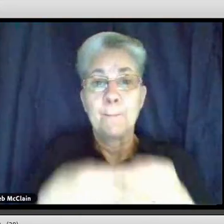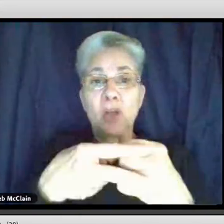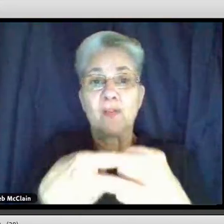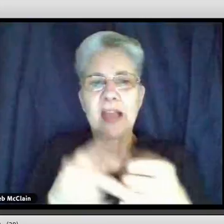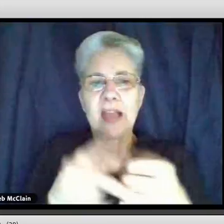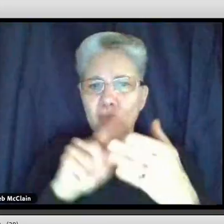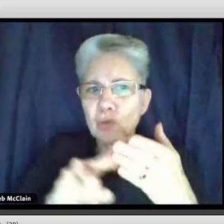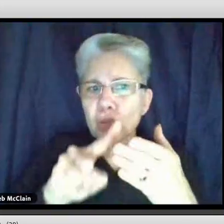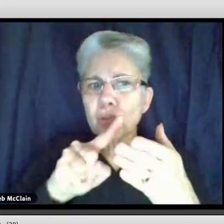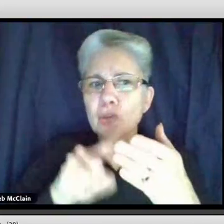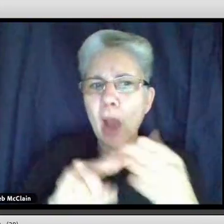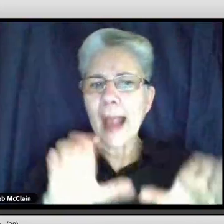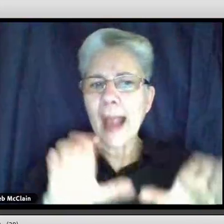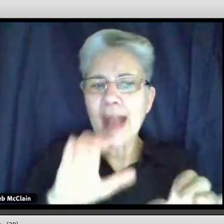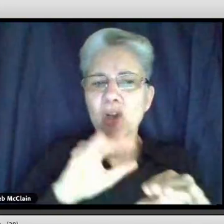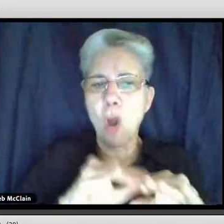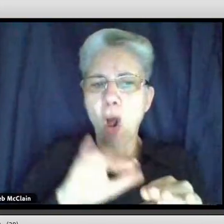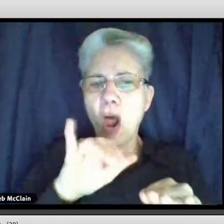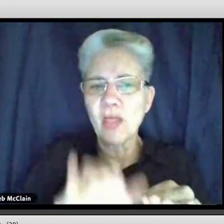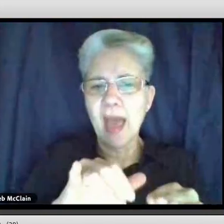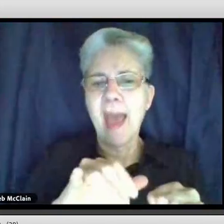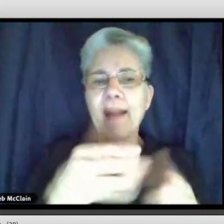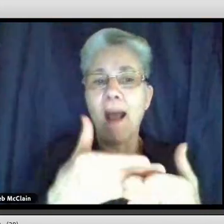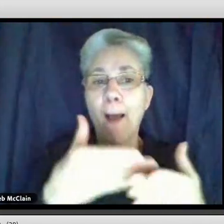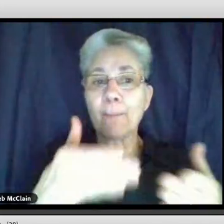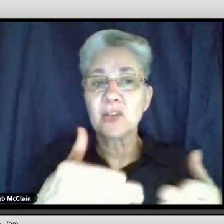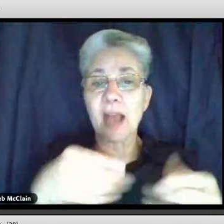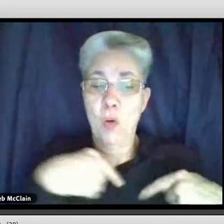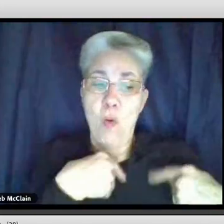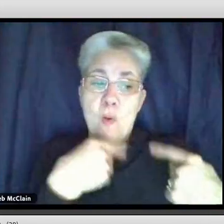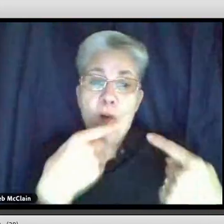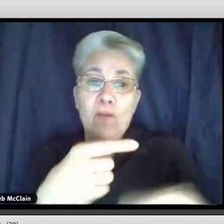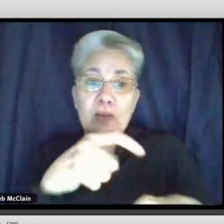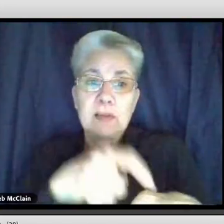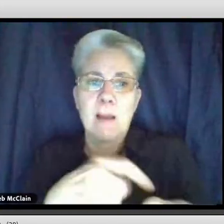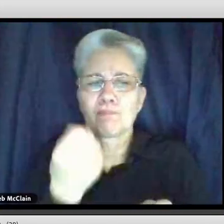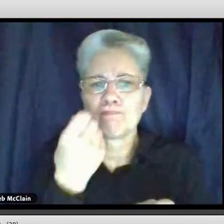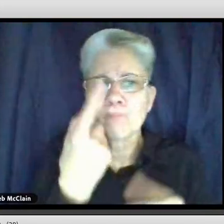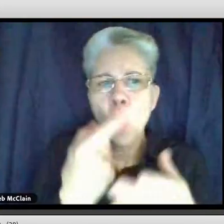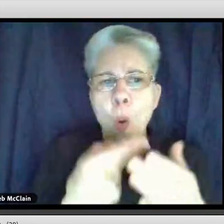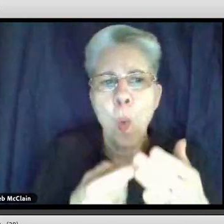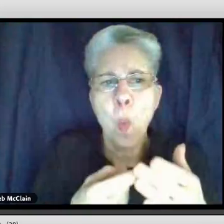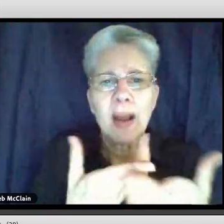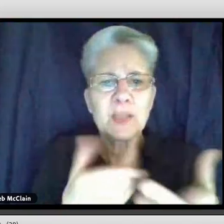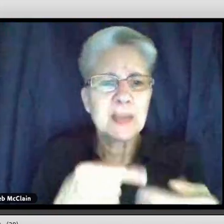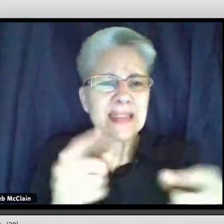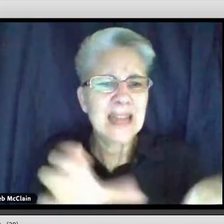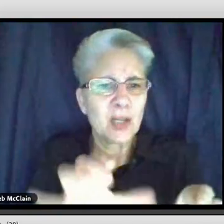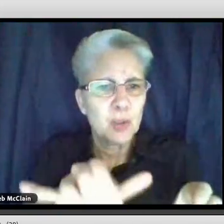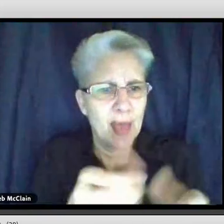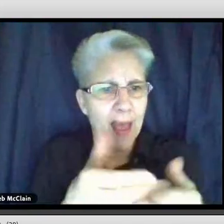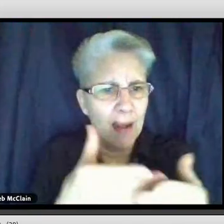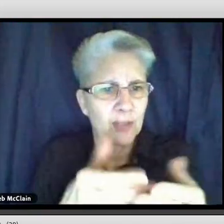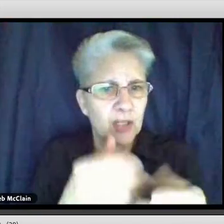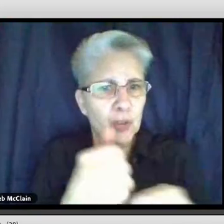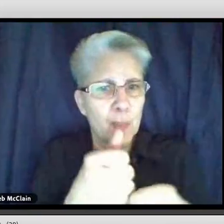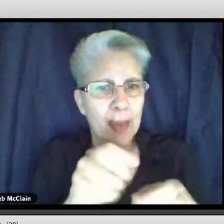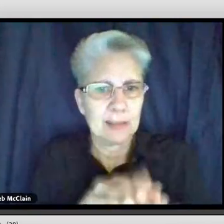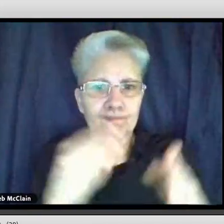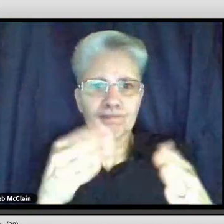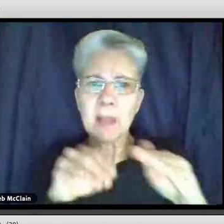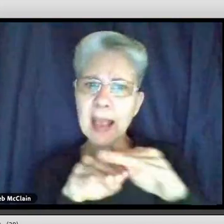the actions taken on an object over time in order for users to know what has been done to the object to make it accessible, and